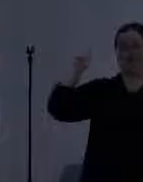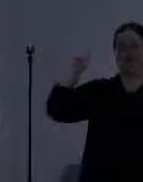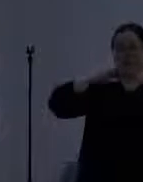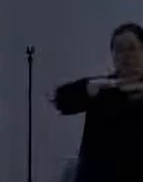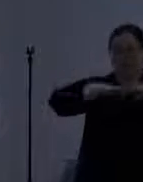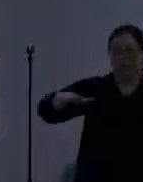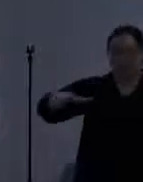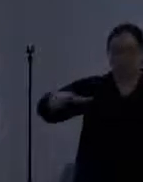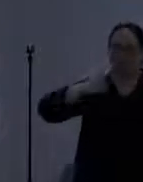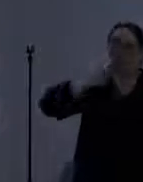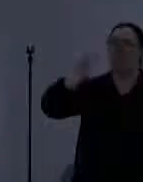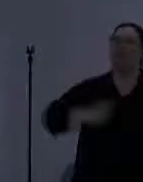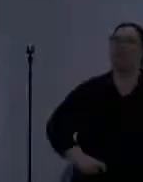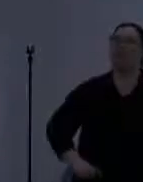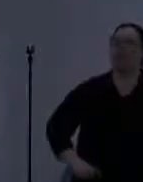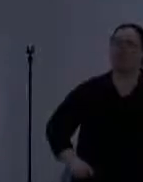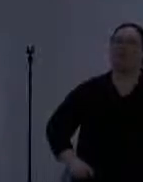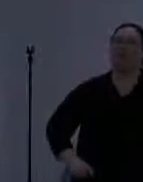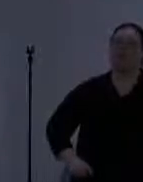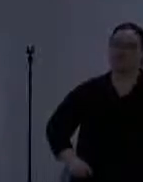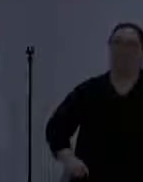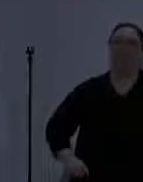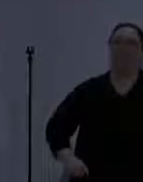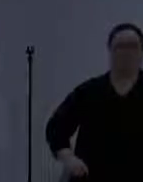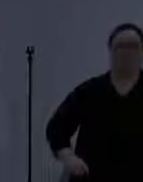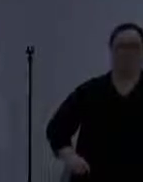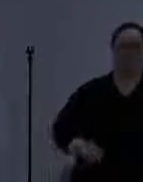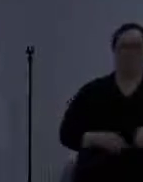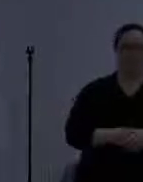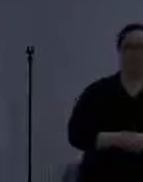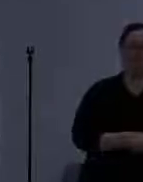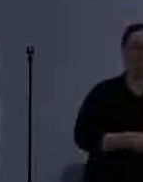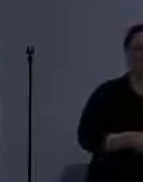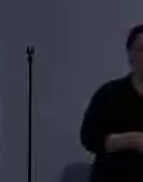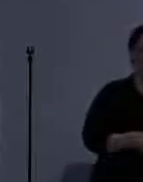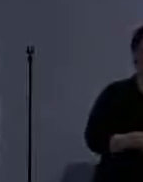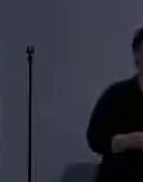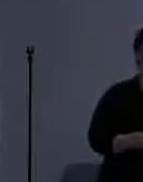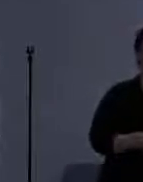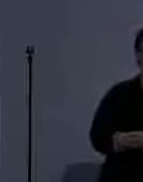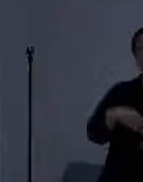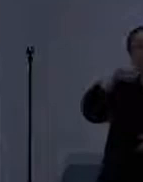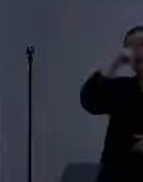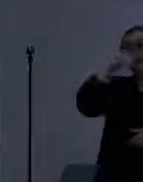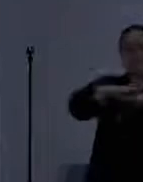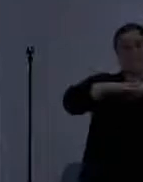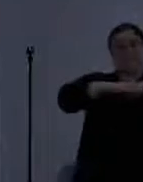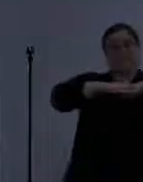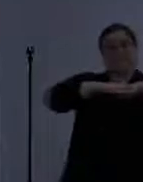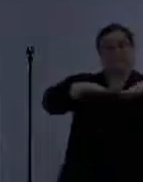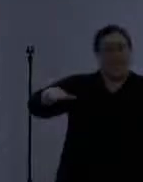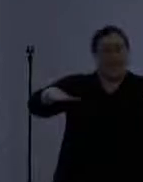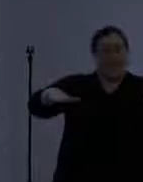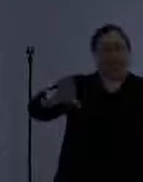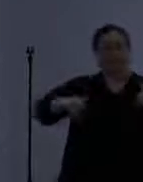pretty serious. And we can ban a provider for a limited amount of time as